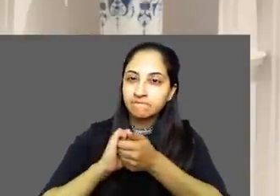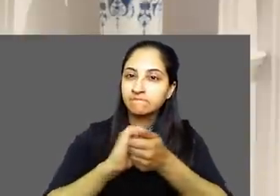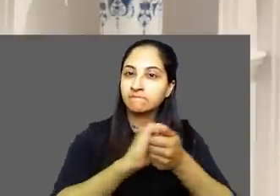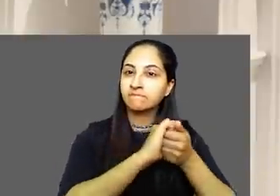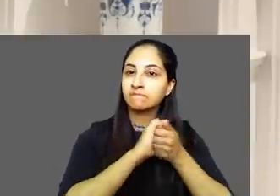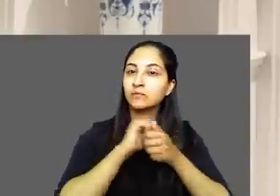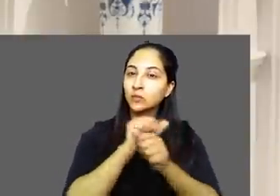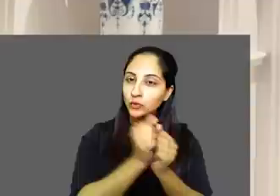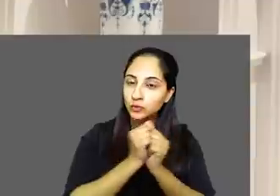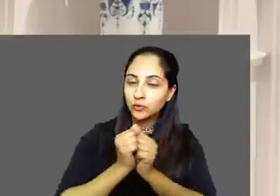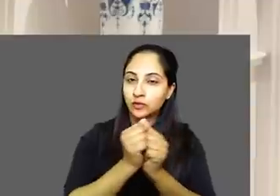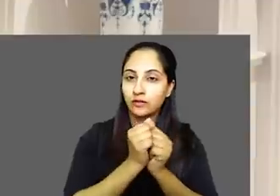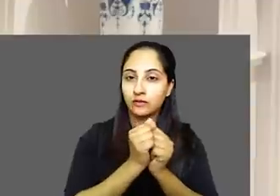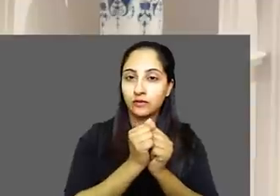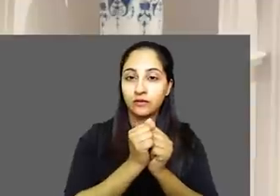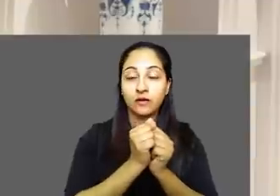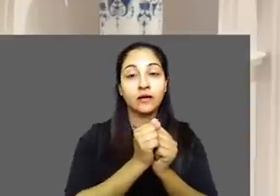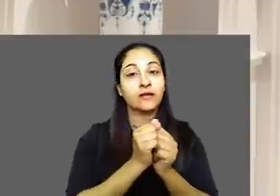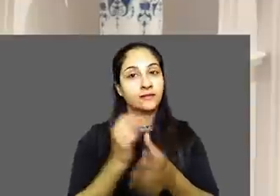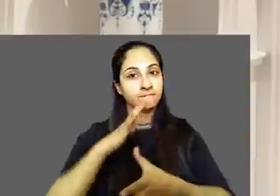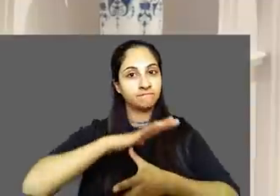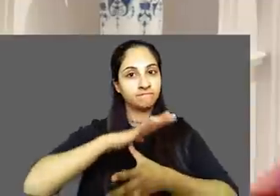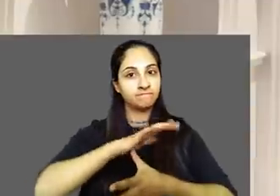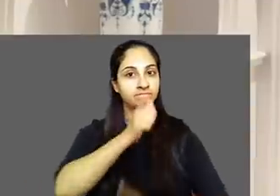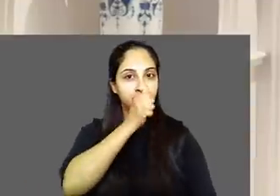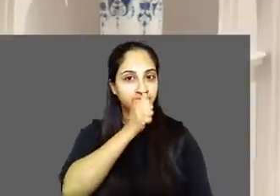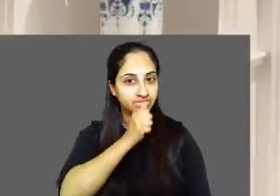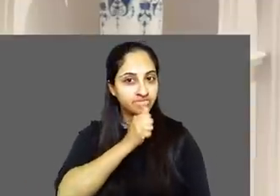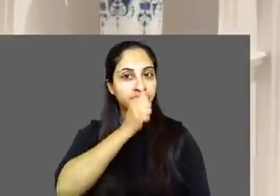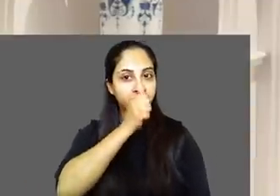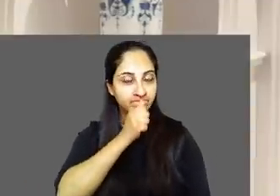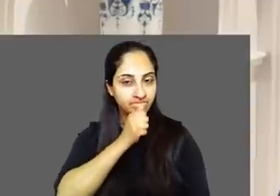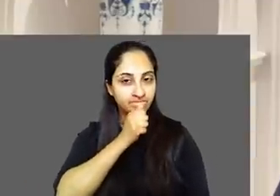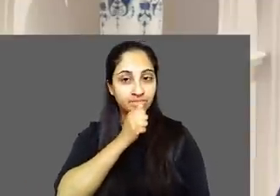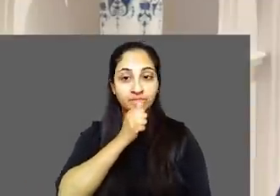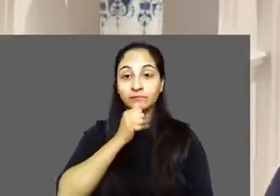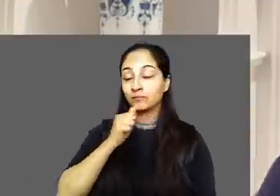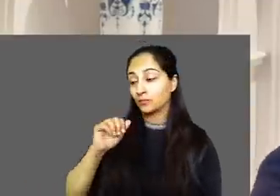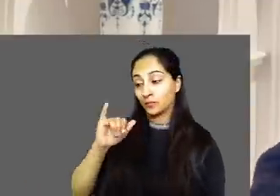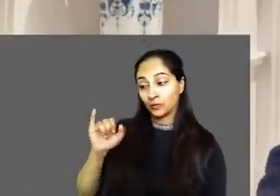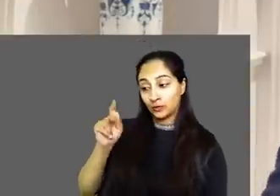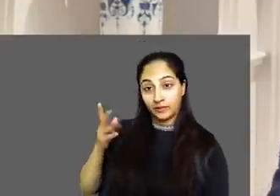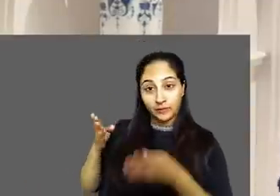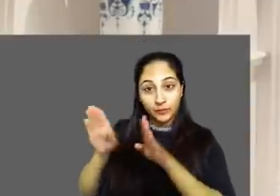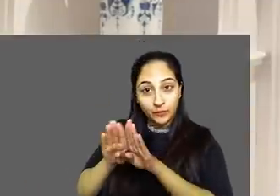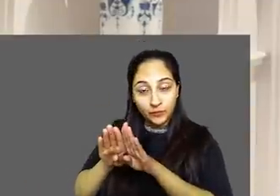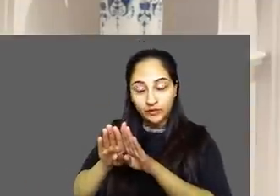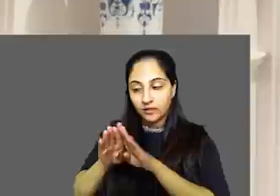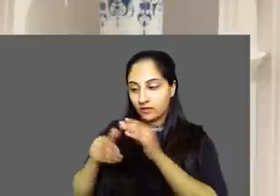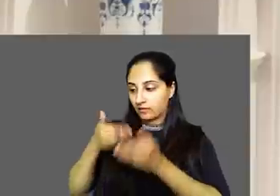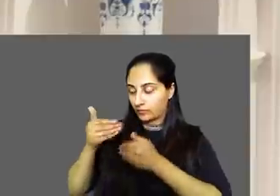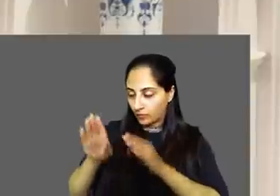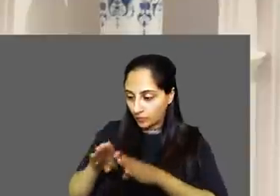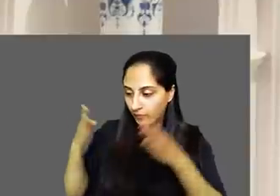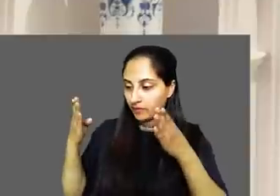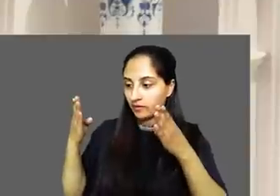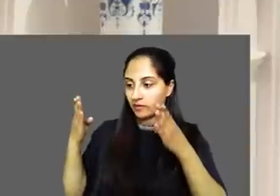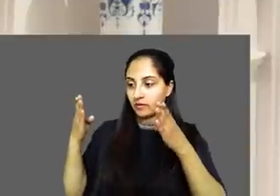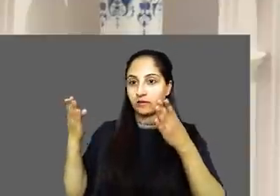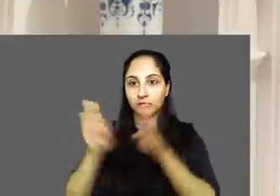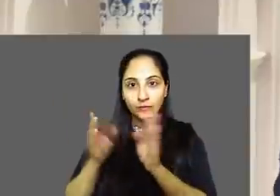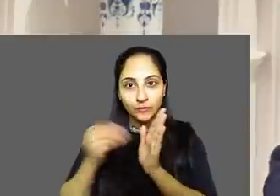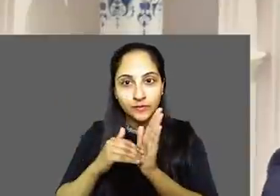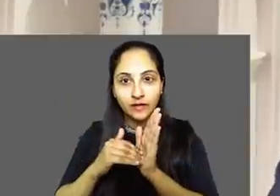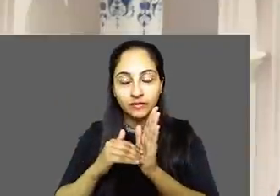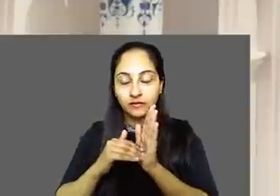especially through these phases of Jamaat kind of closure and reopening and closure again. These things are not easy, but